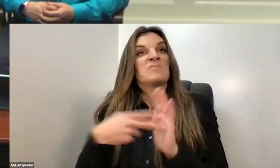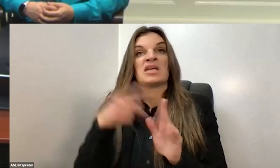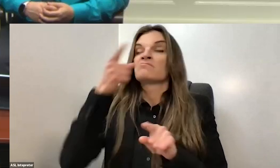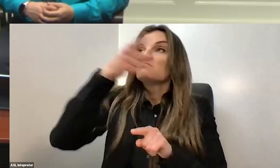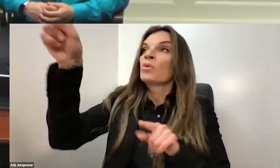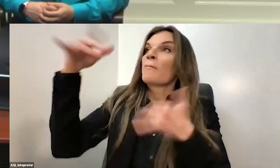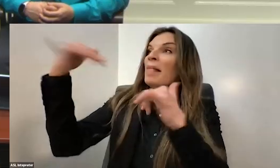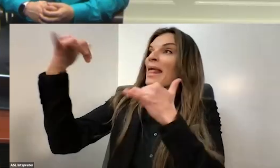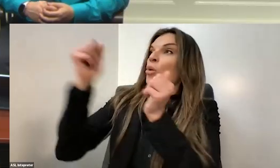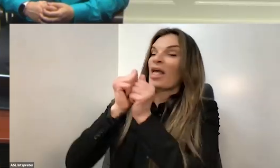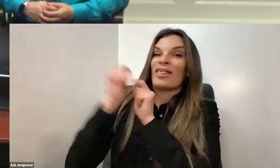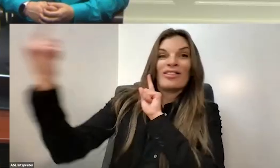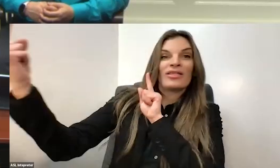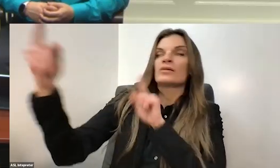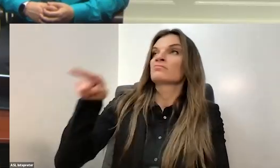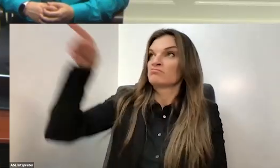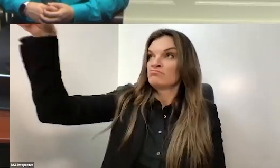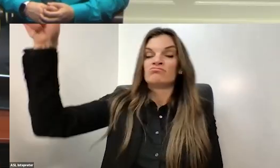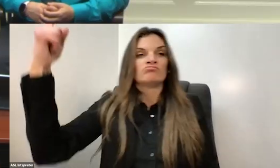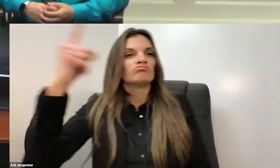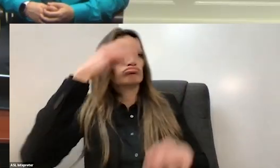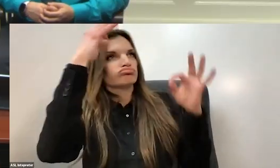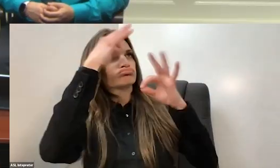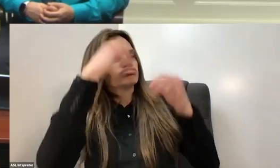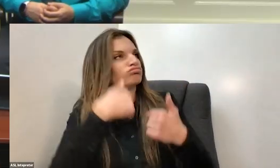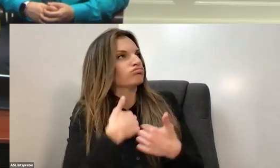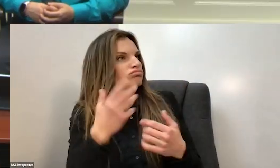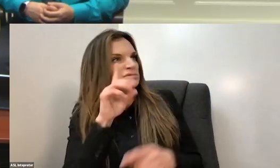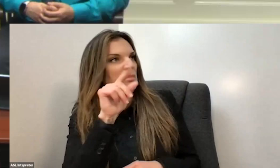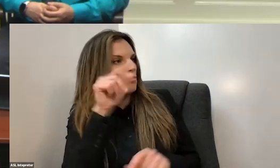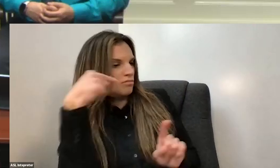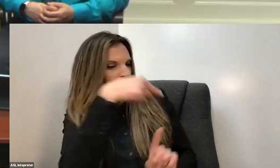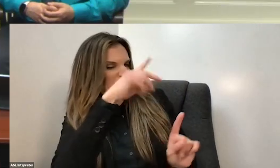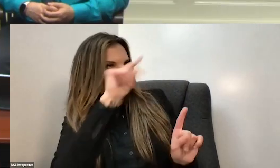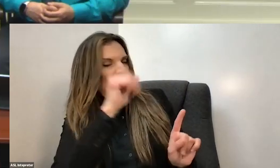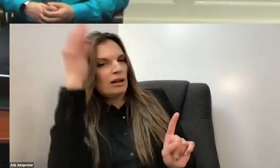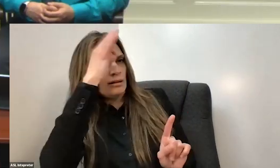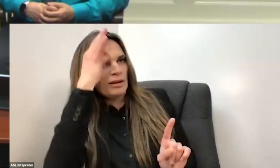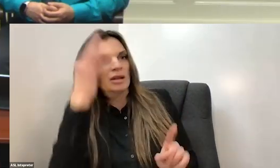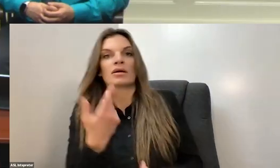impairment. So long as that game is made to be accessible, they are playing on an equal playing field.